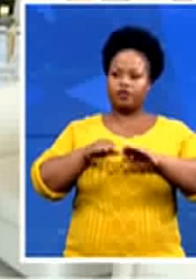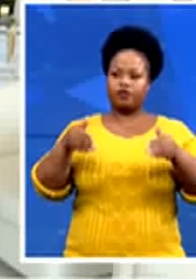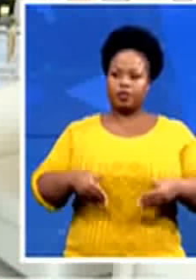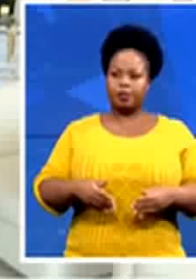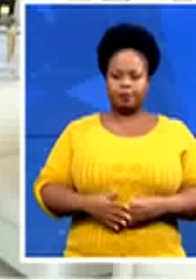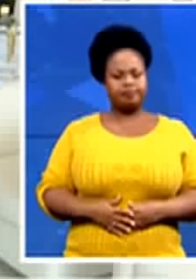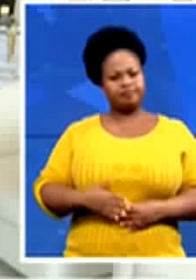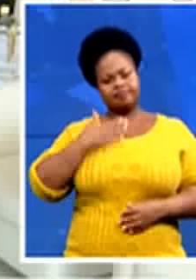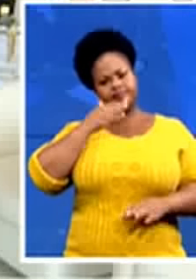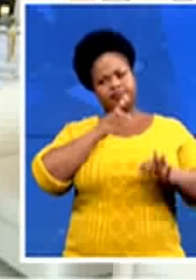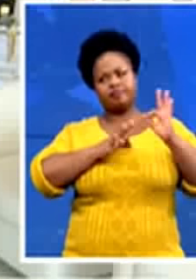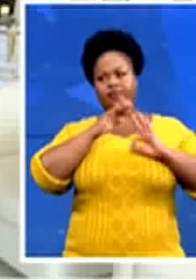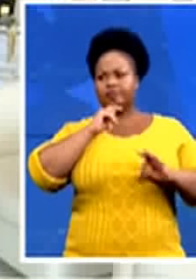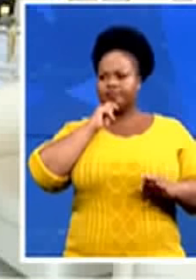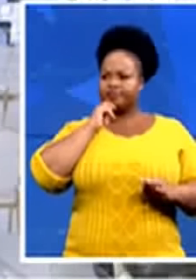events.